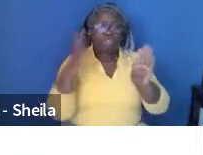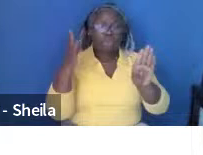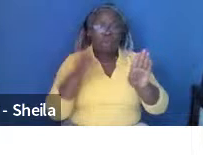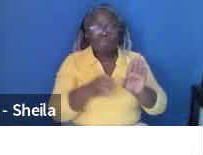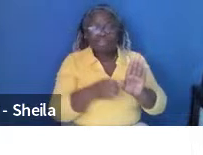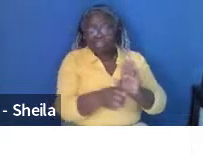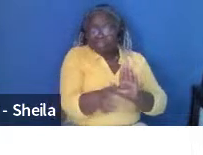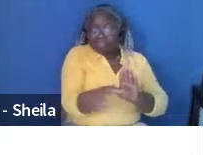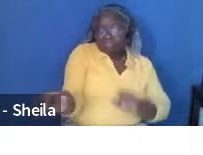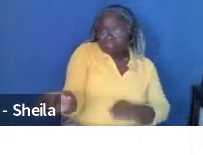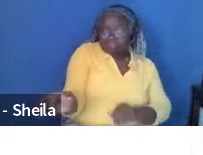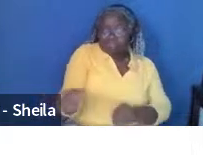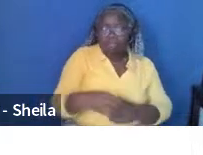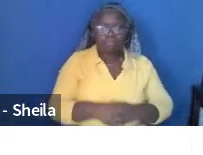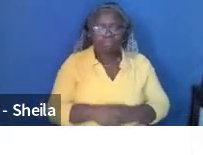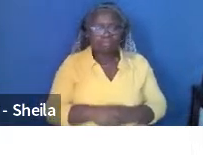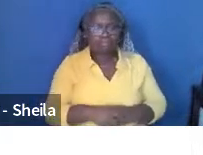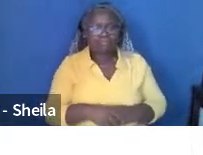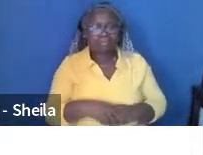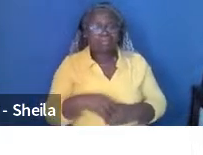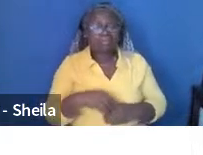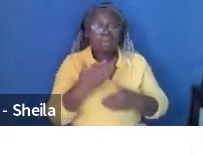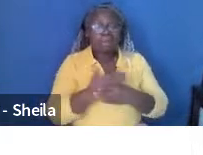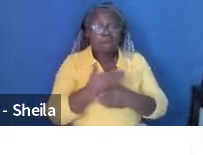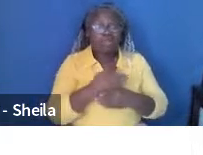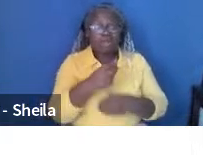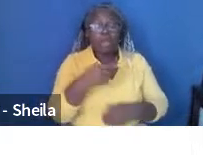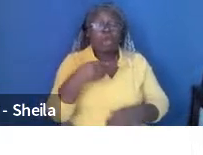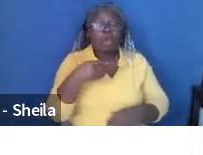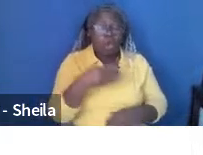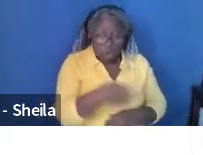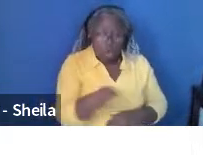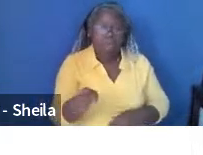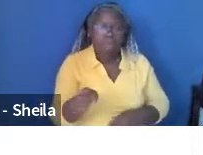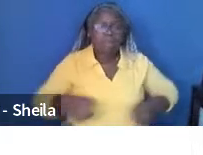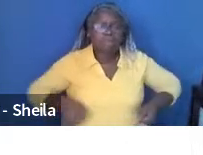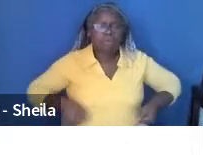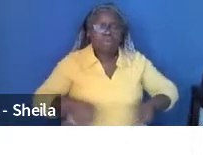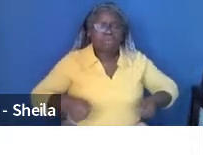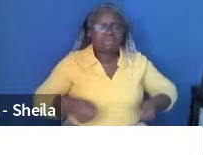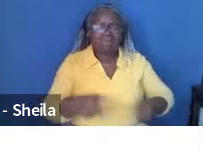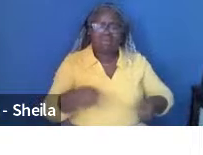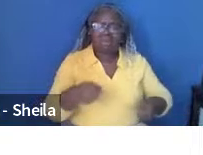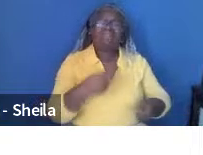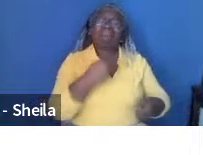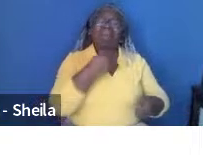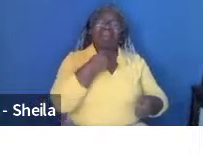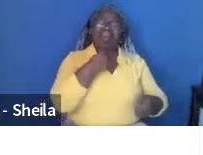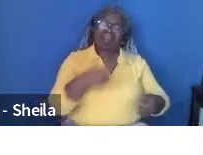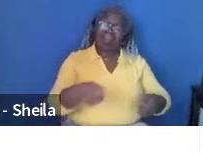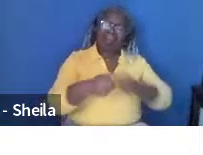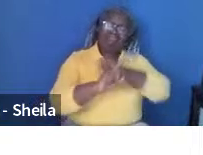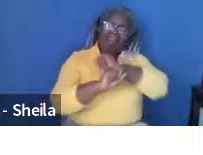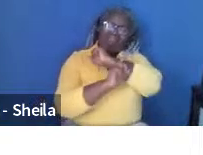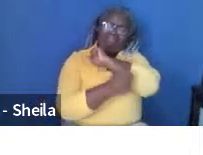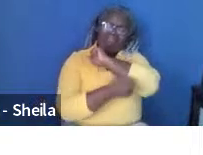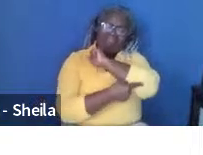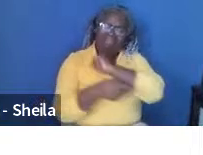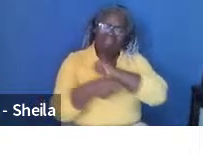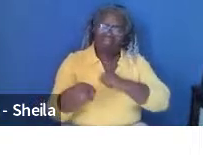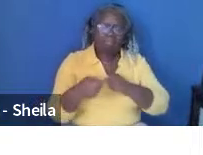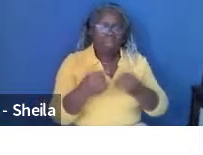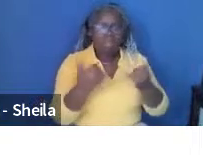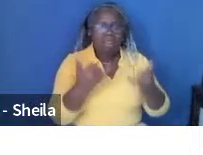door clearance and a problem. So we're putting the trash cans specifically underneath and a